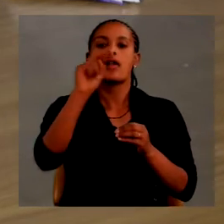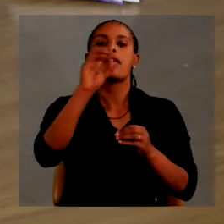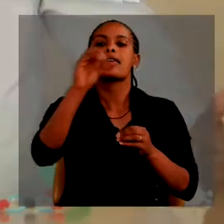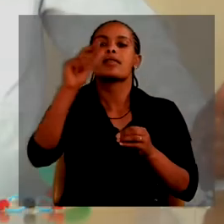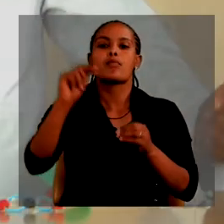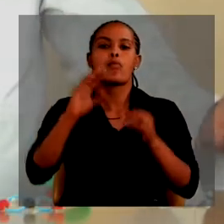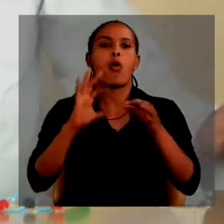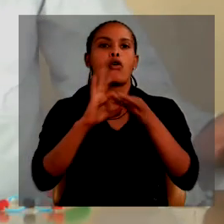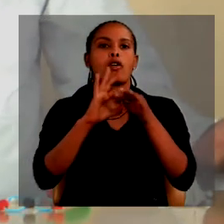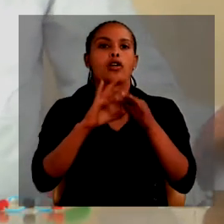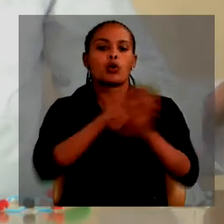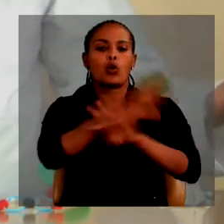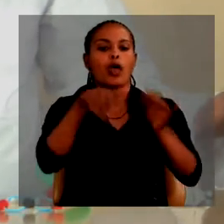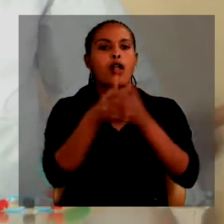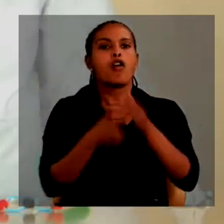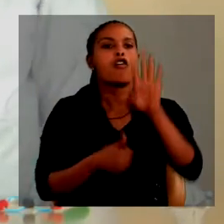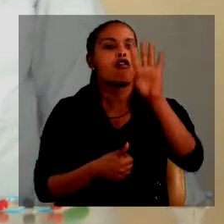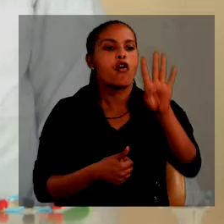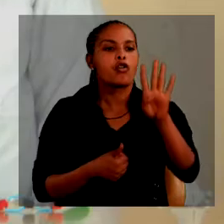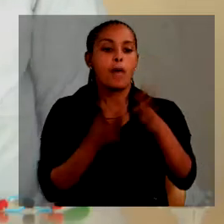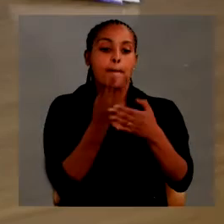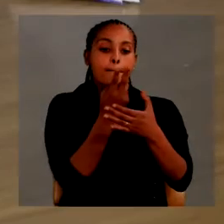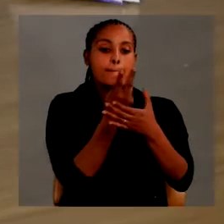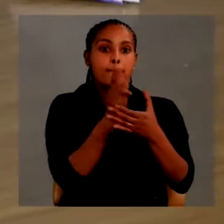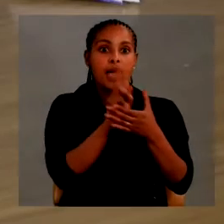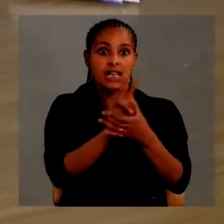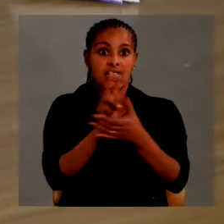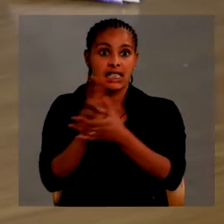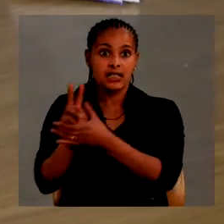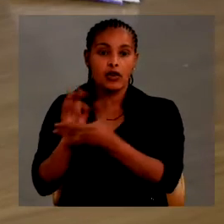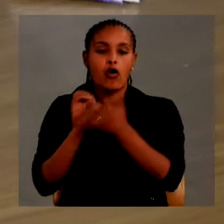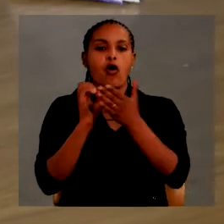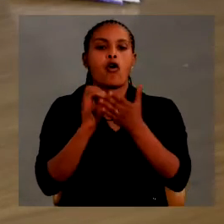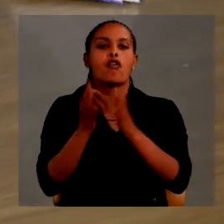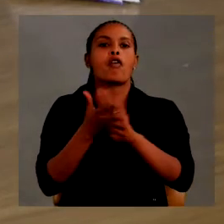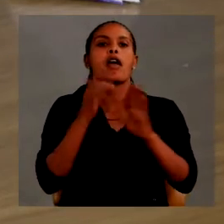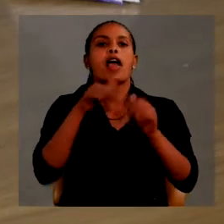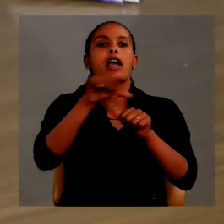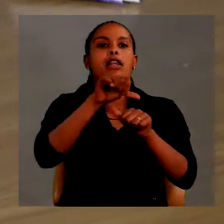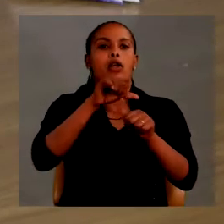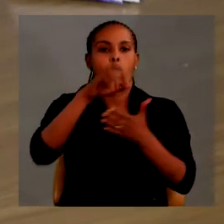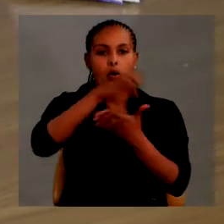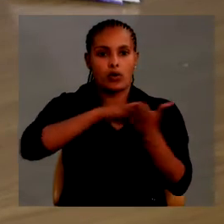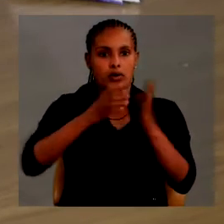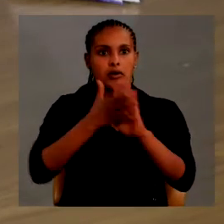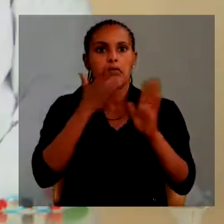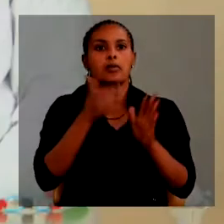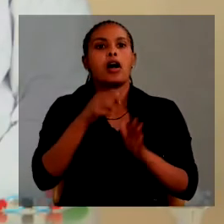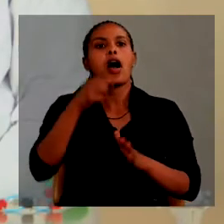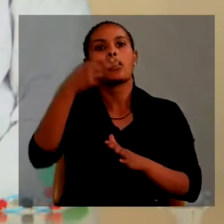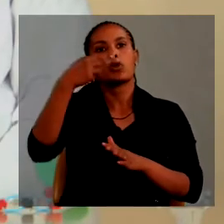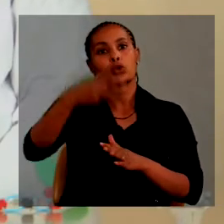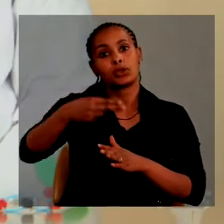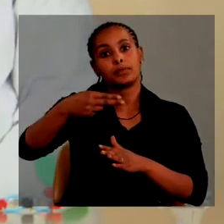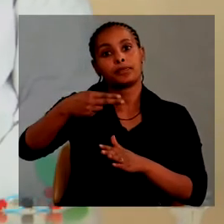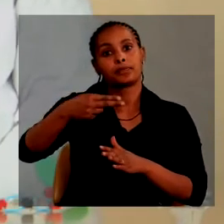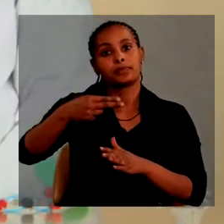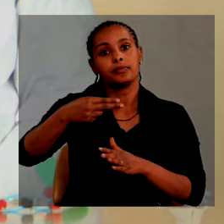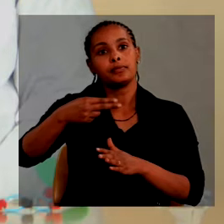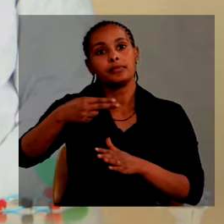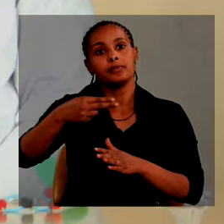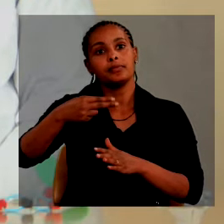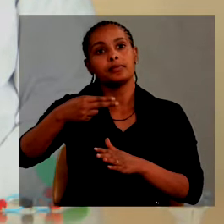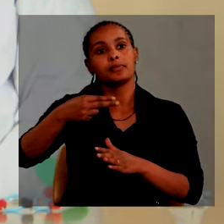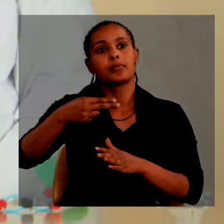total of? Four pairs of electrons. In the case of nitrogen, what is its atomic number? Its